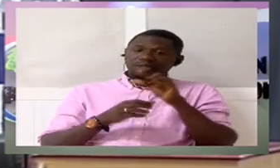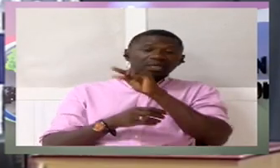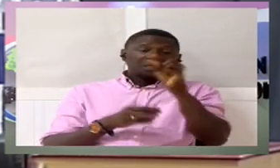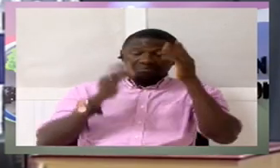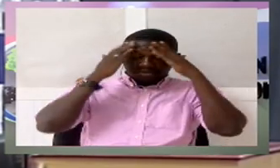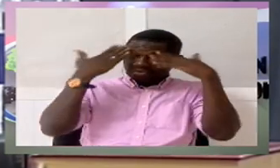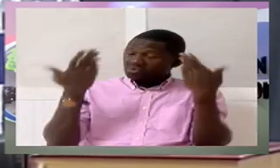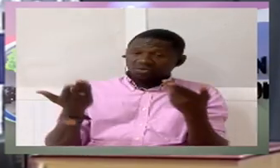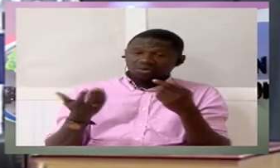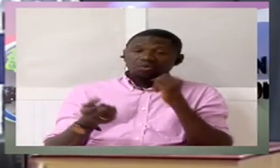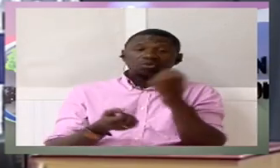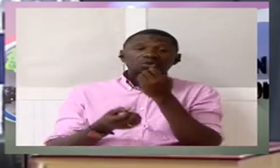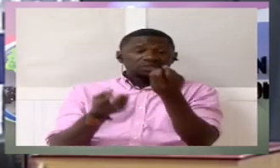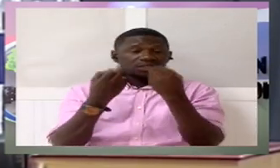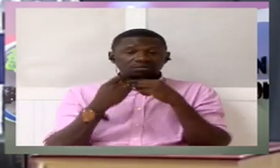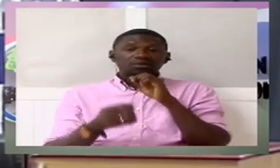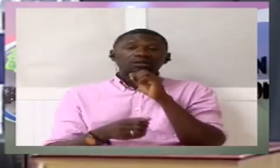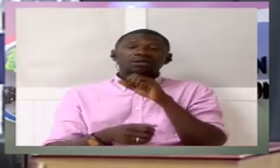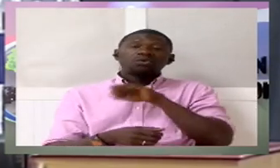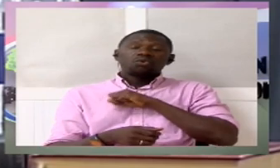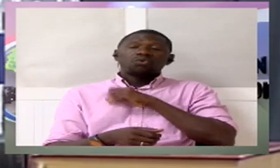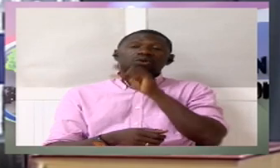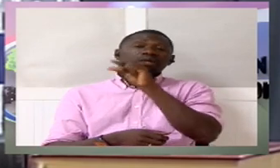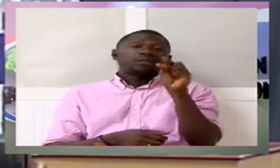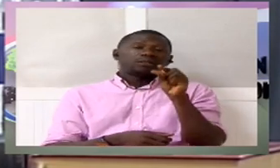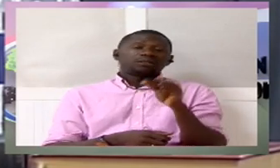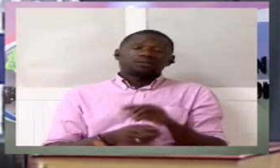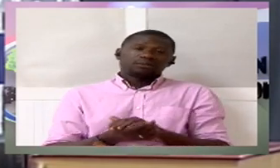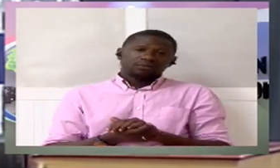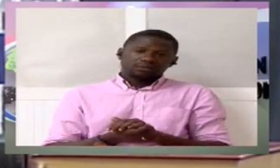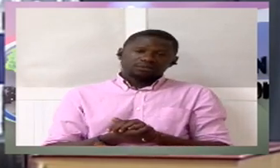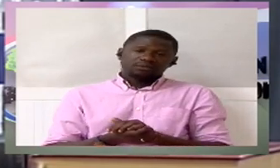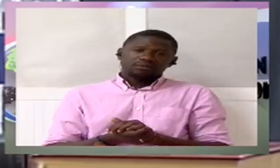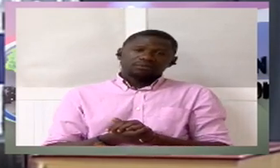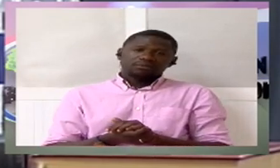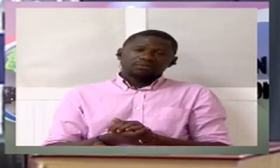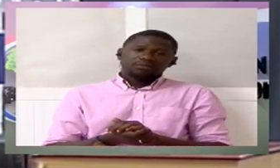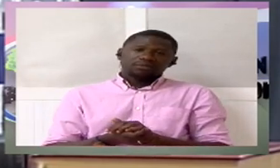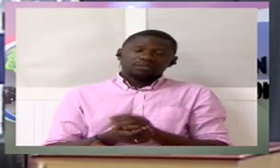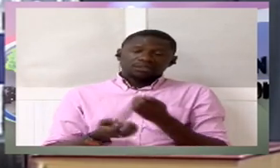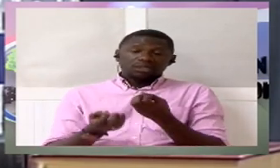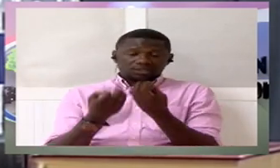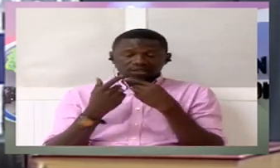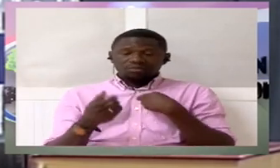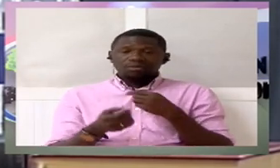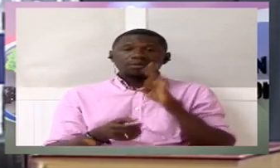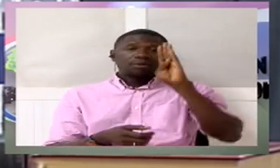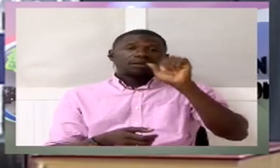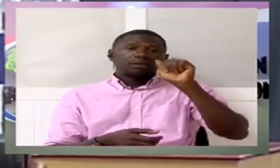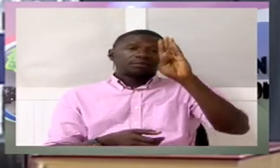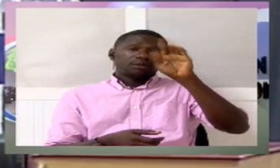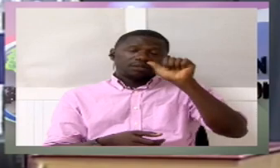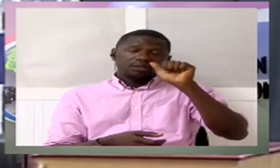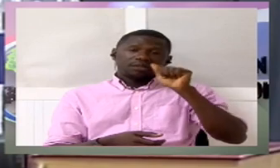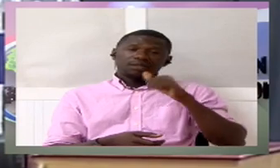officer's name because the officer did not tell me. Konye Baba sasa talabi lopsa anoto purie na sainsai. And the officer said to me, Baba is